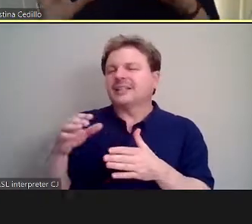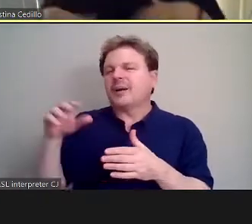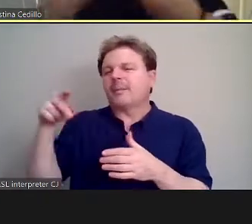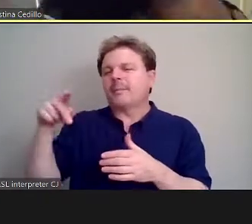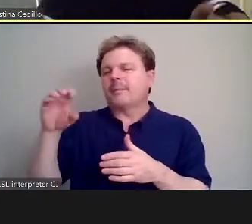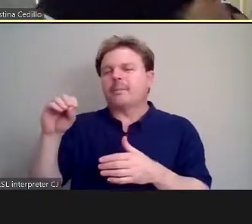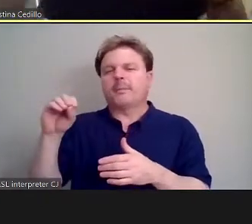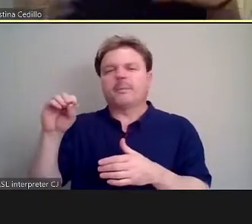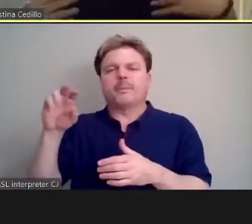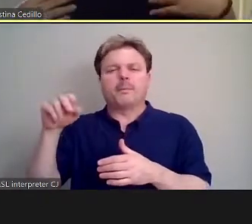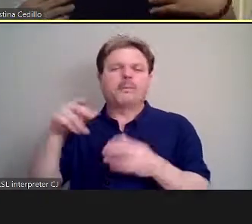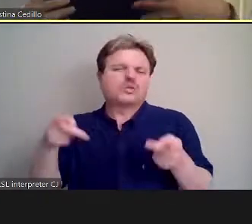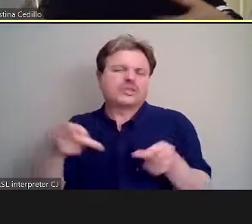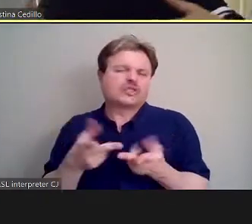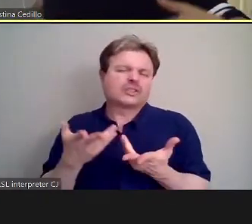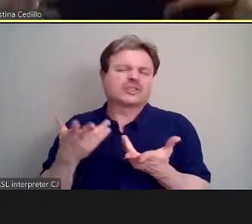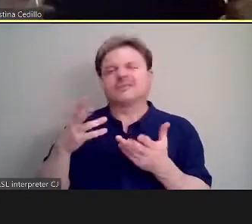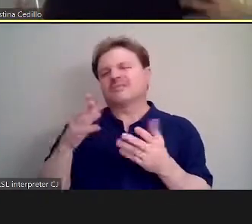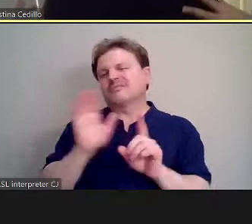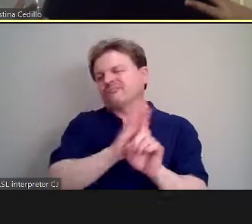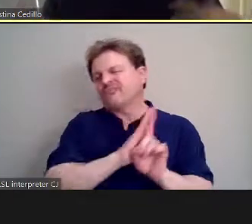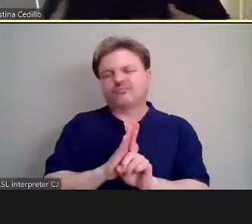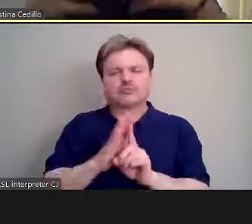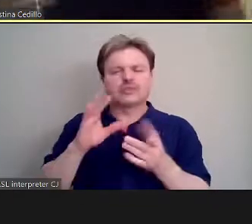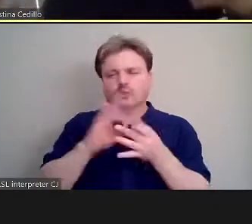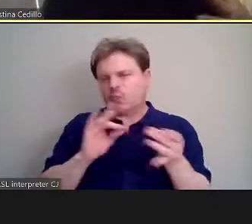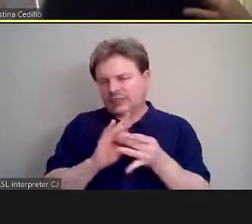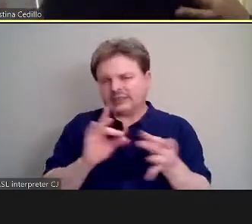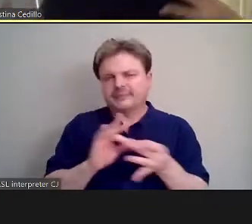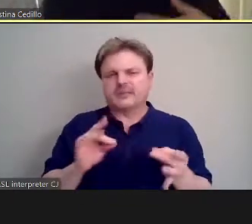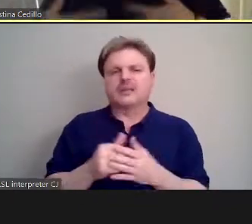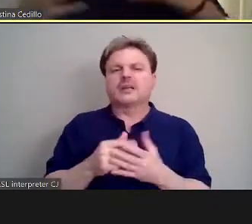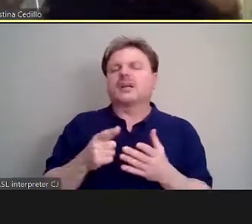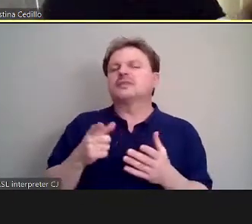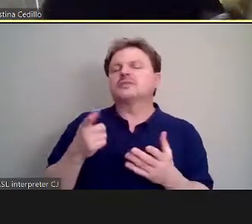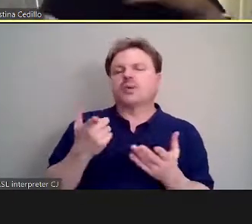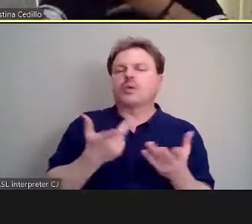of being receptive and allowing people to let you know